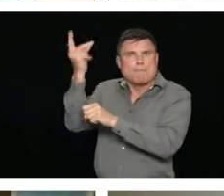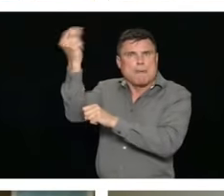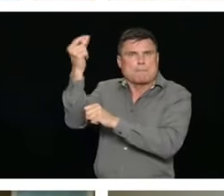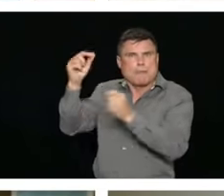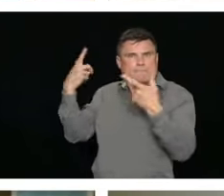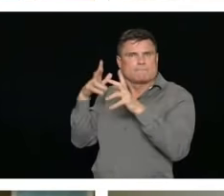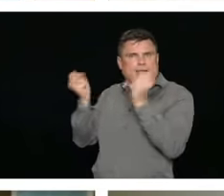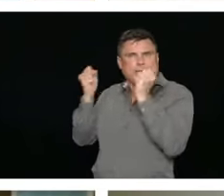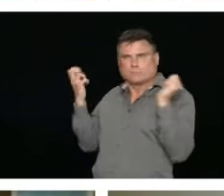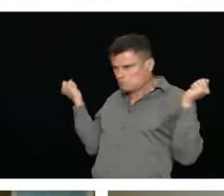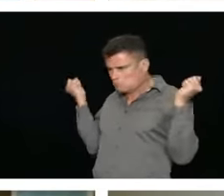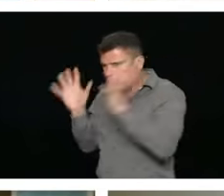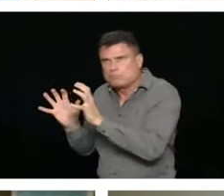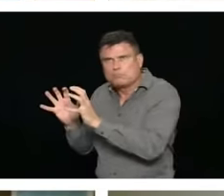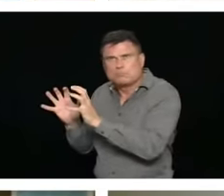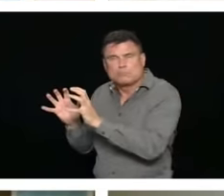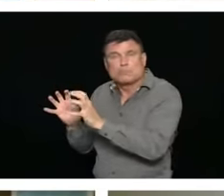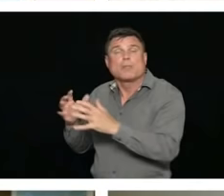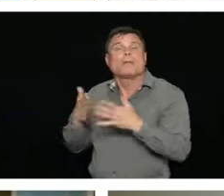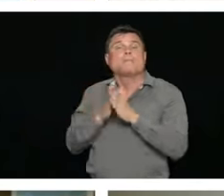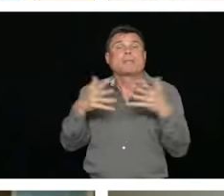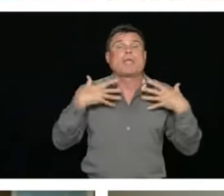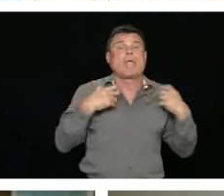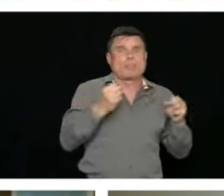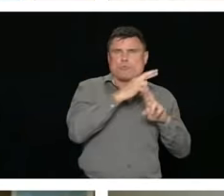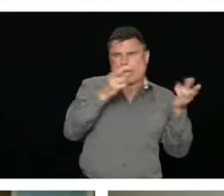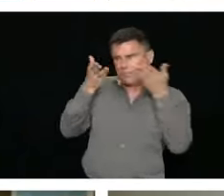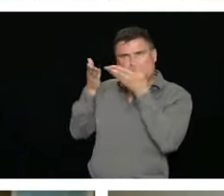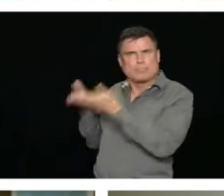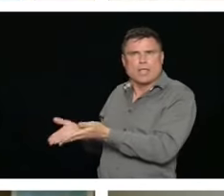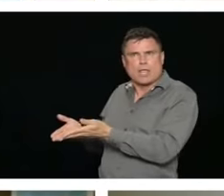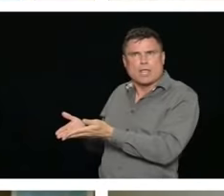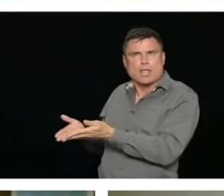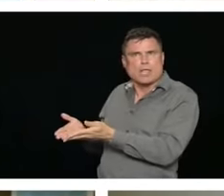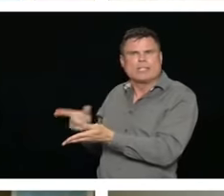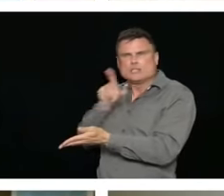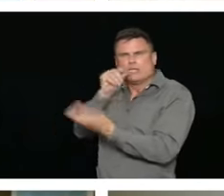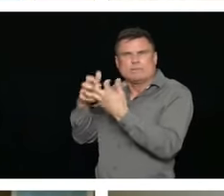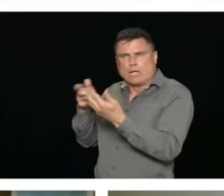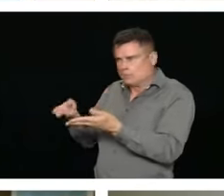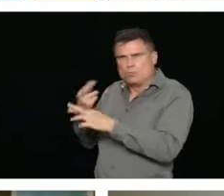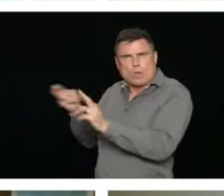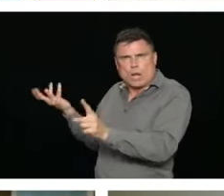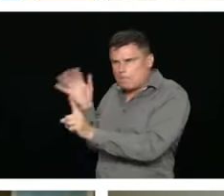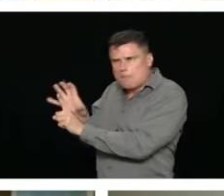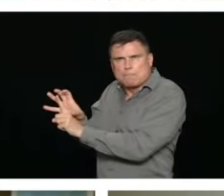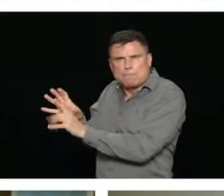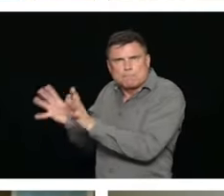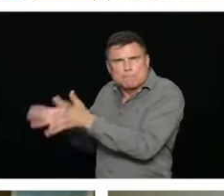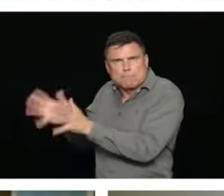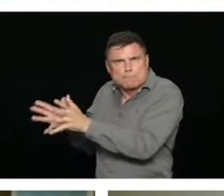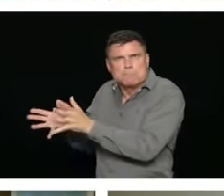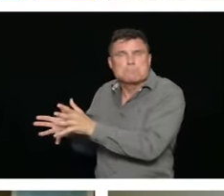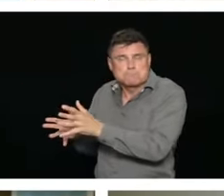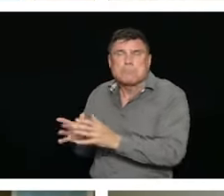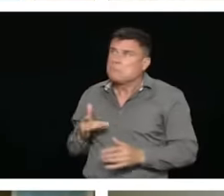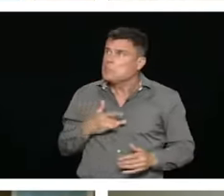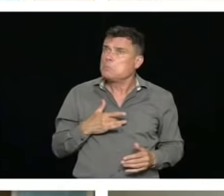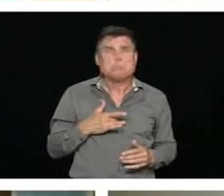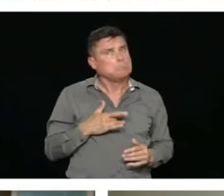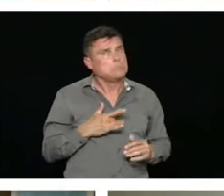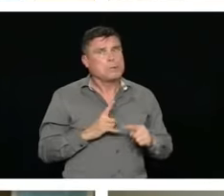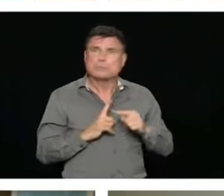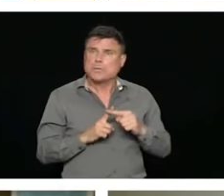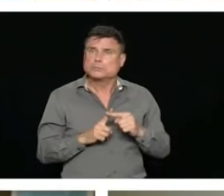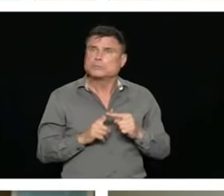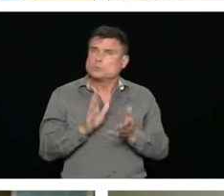to be nimble and respond with public health, I think is going to set us up well for our kids to be able to keep their learning going through